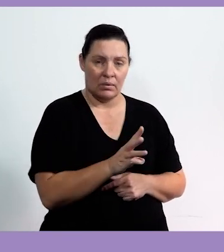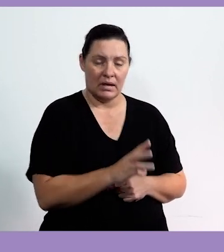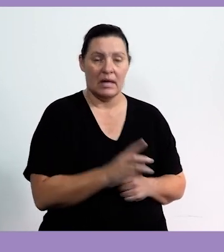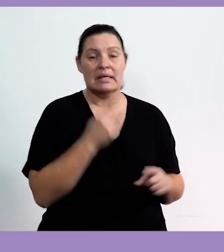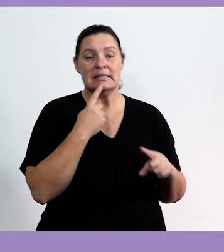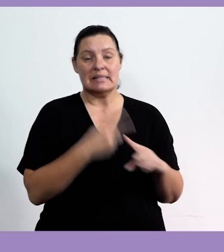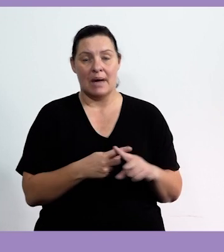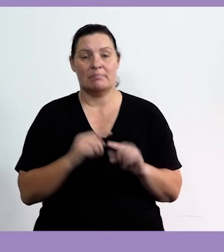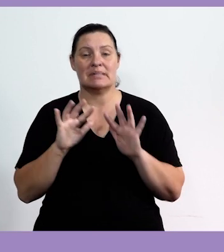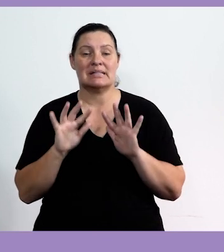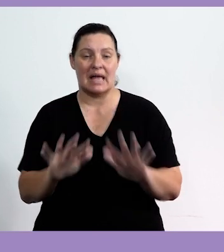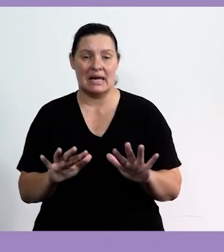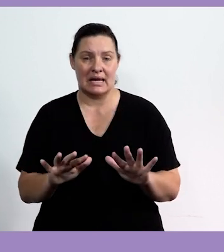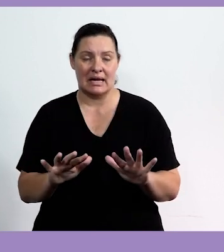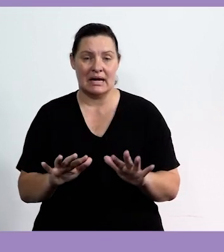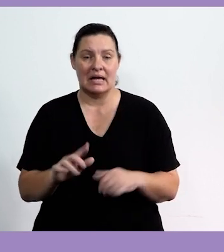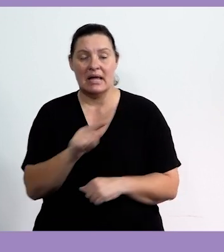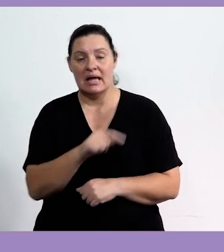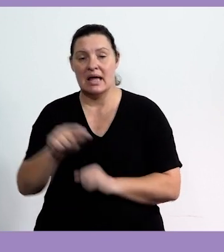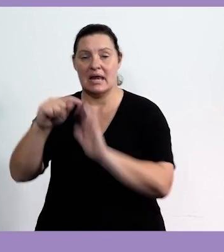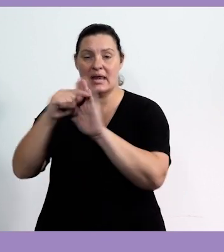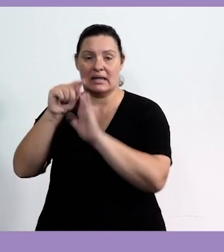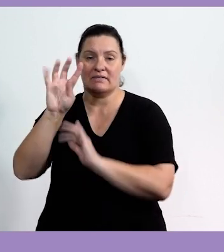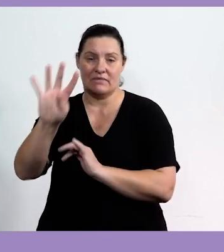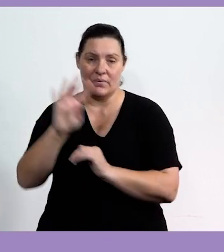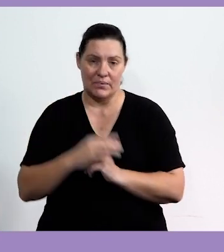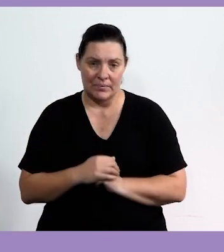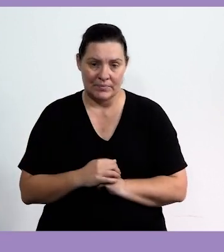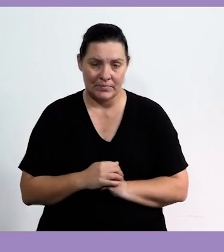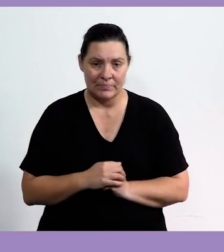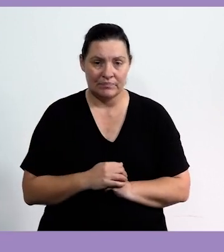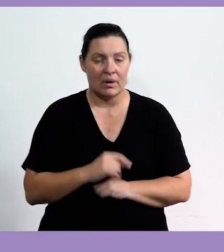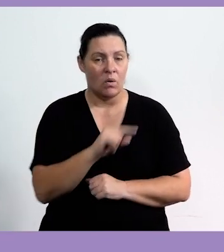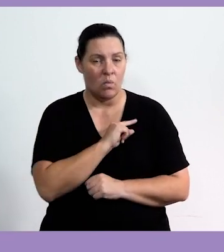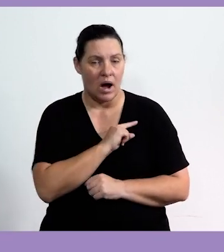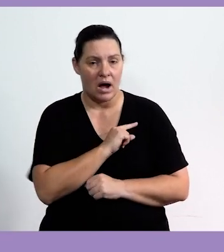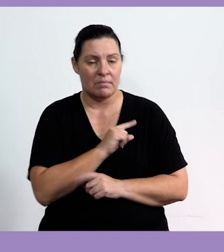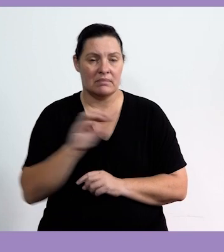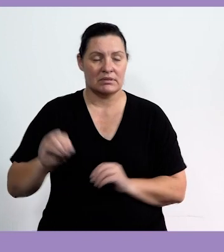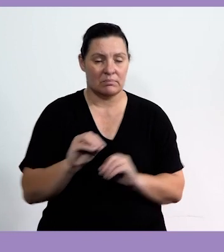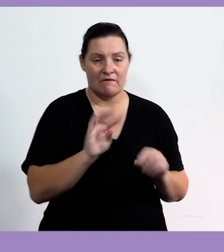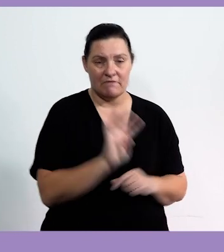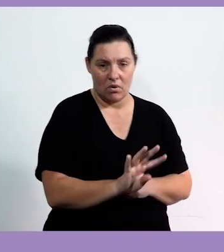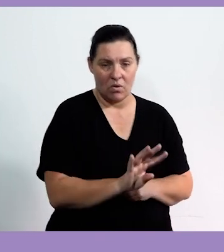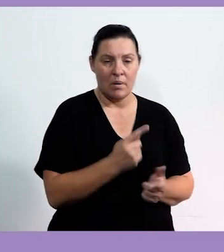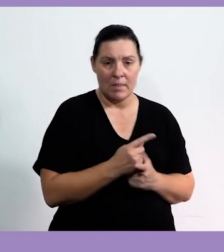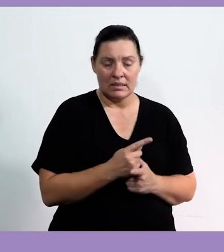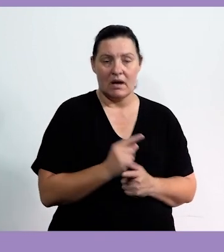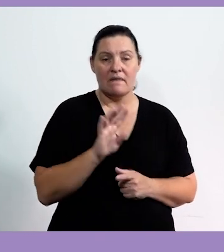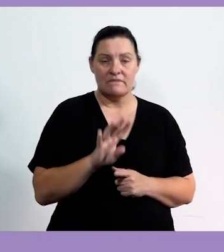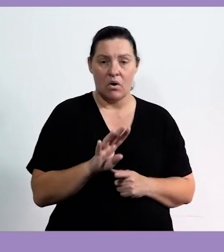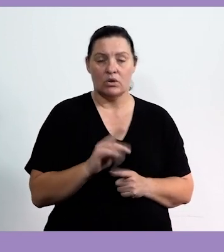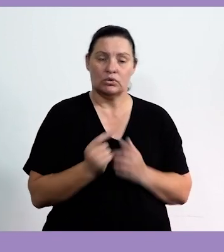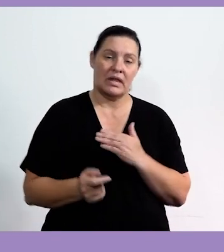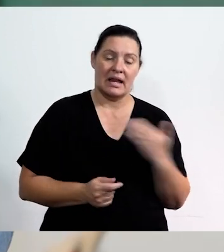that is going to be multiplied by 10 to the negative 4, because we shifted 4 spaces, but we